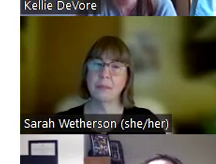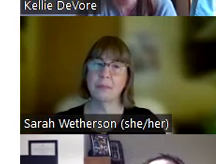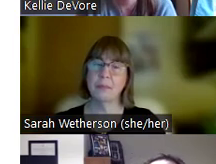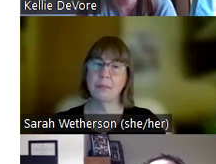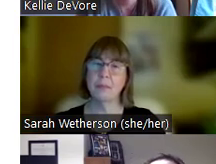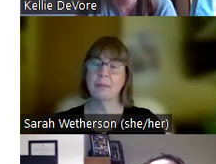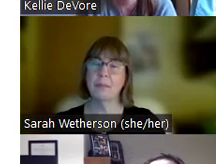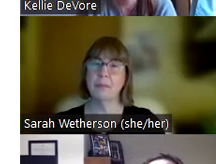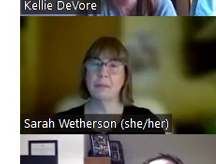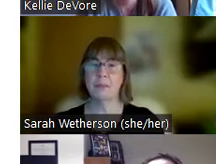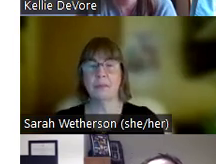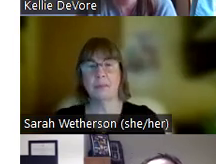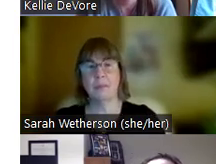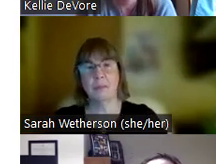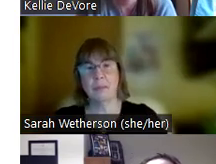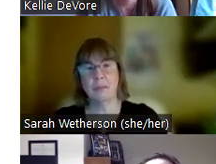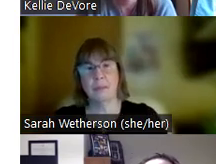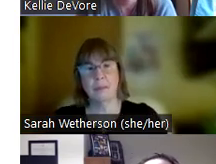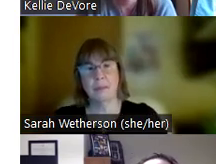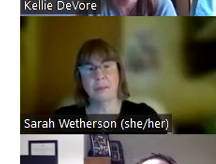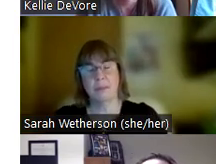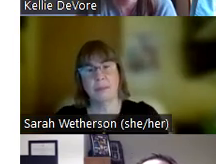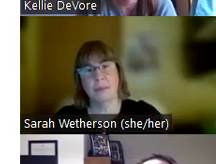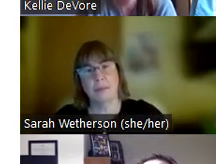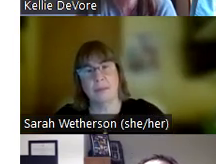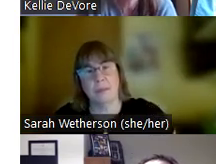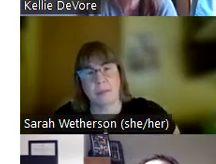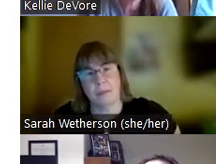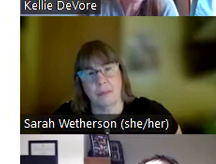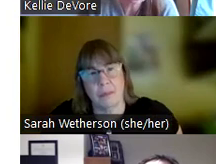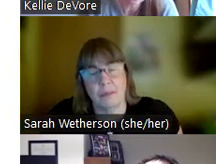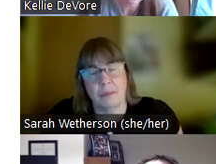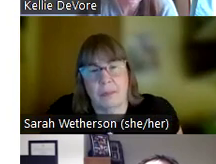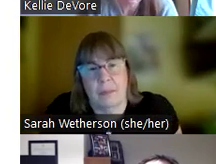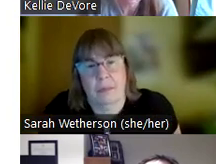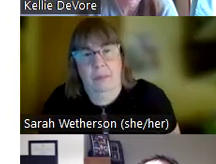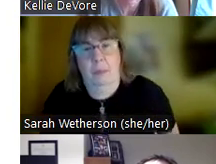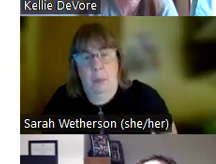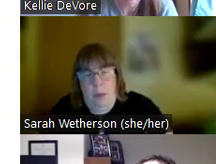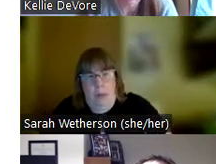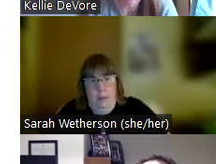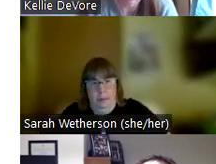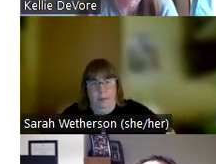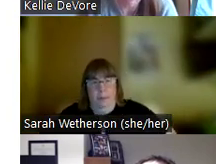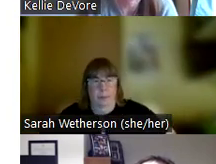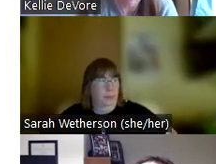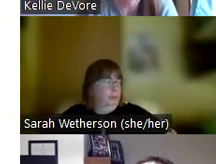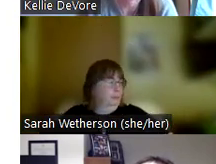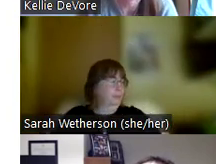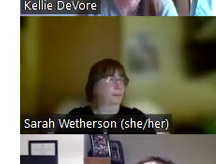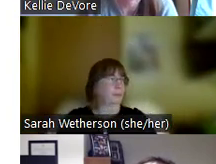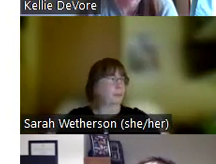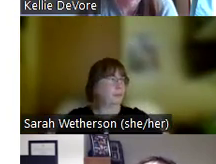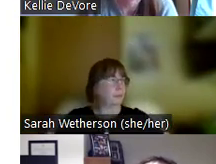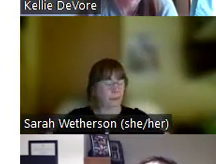living with disabilities or blindness. That last one there about